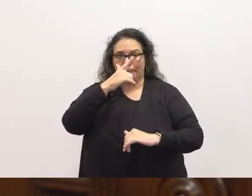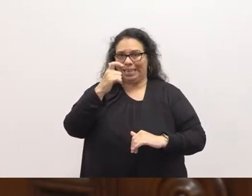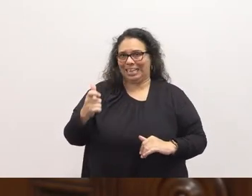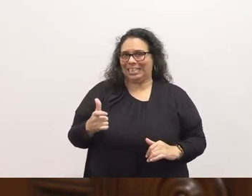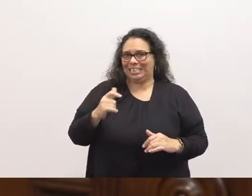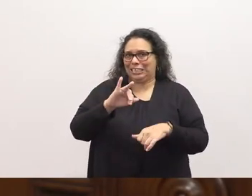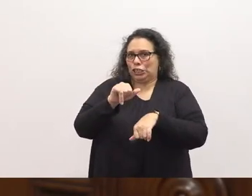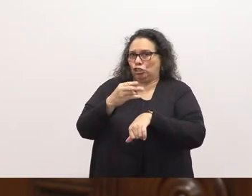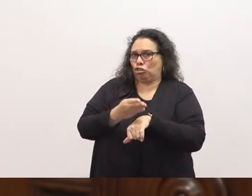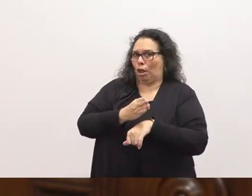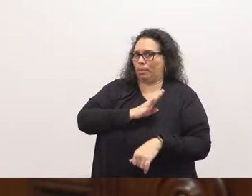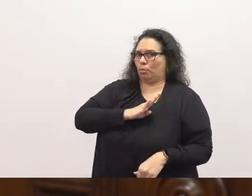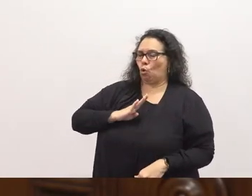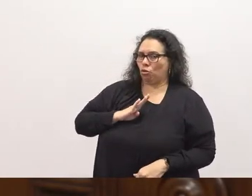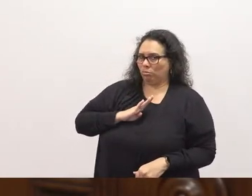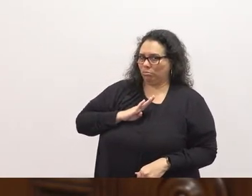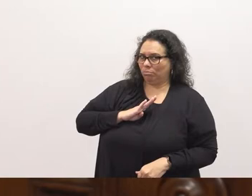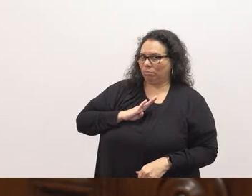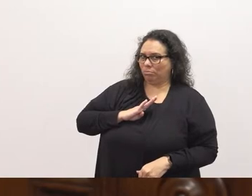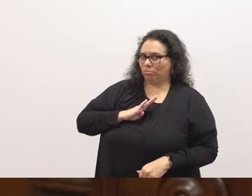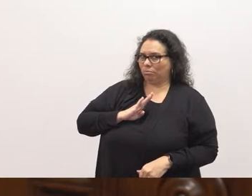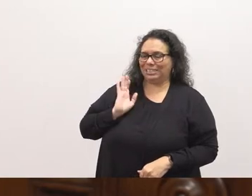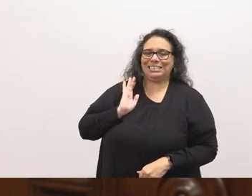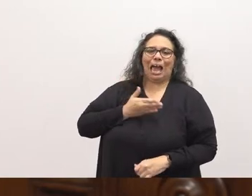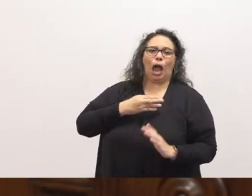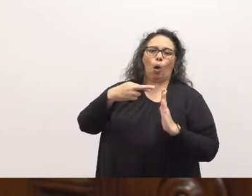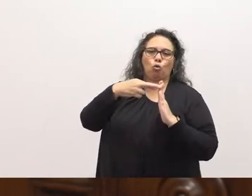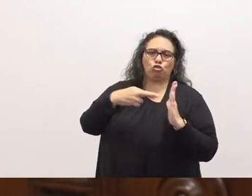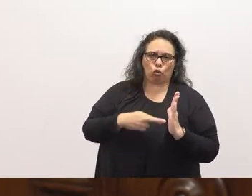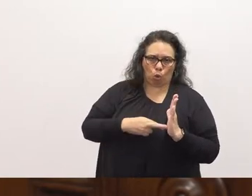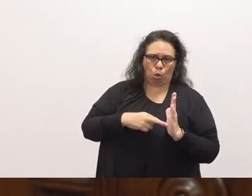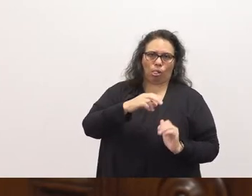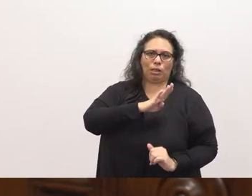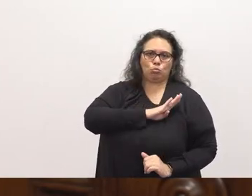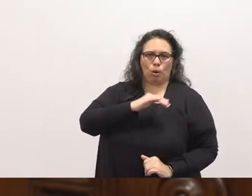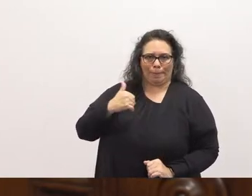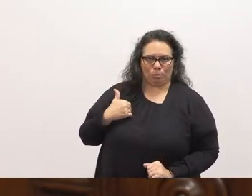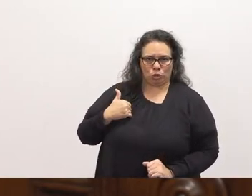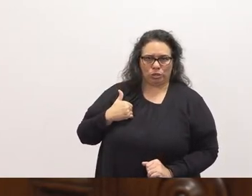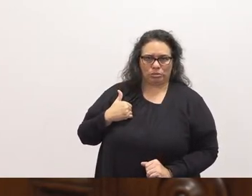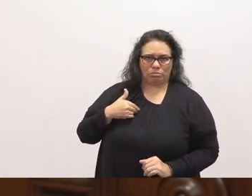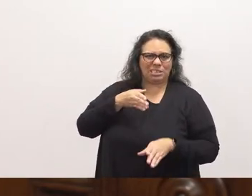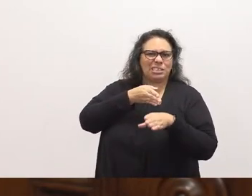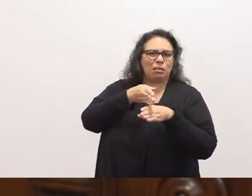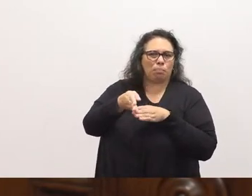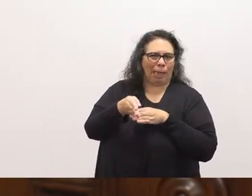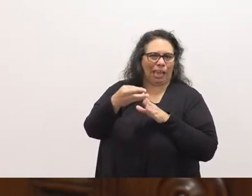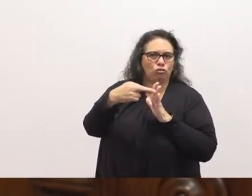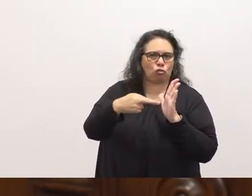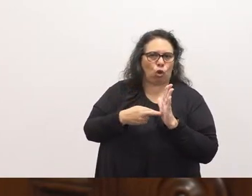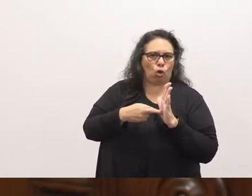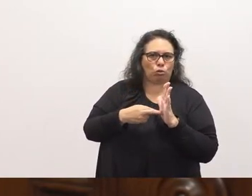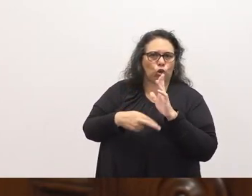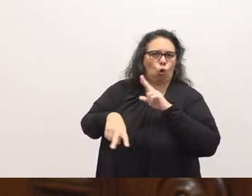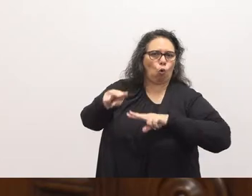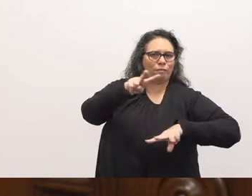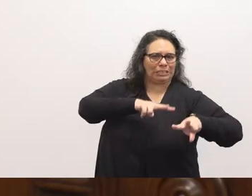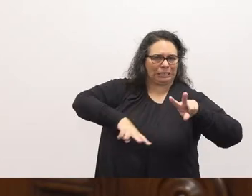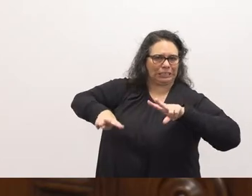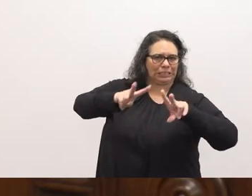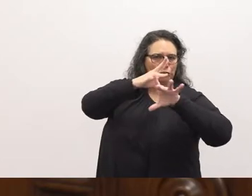the job of the board. This is our role as board members. That's one of our main roles, is to oversee the